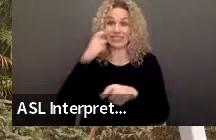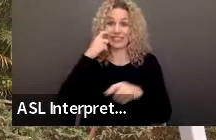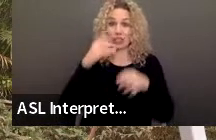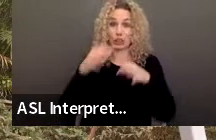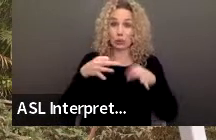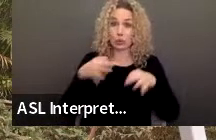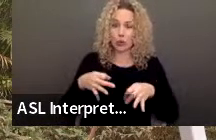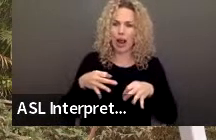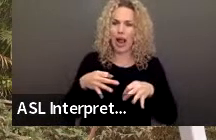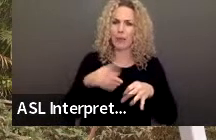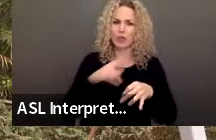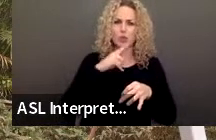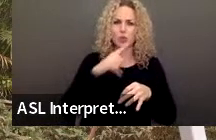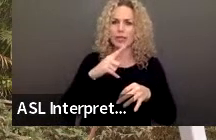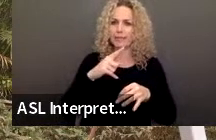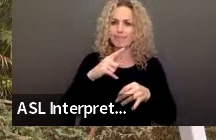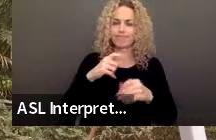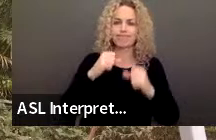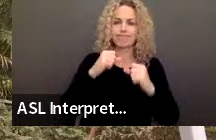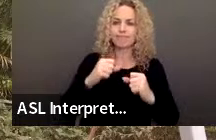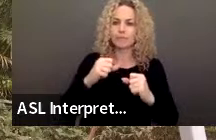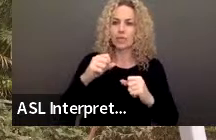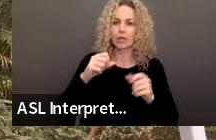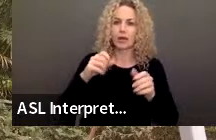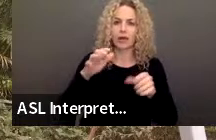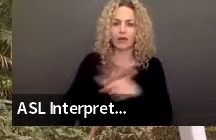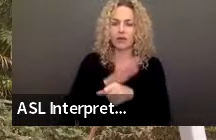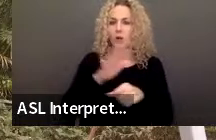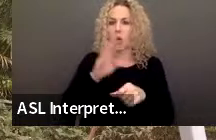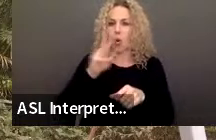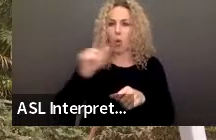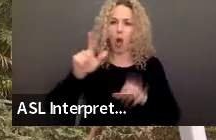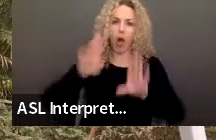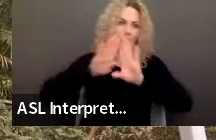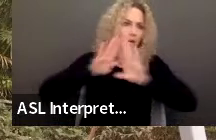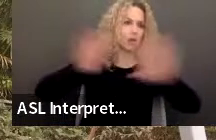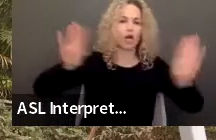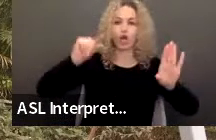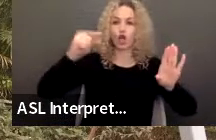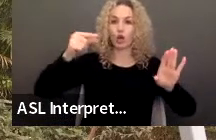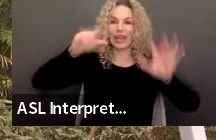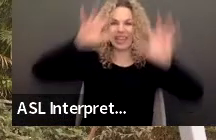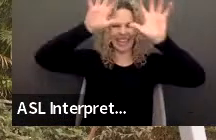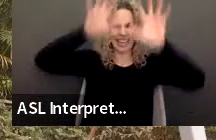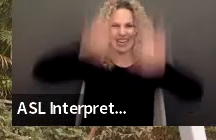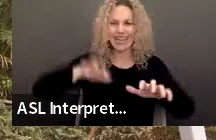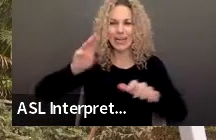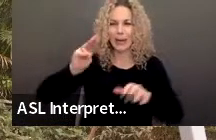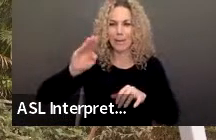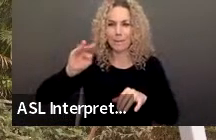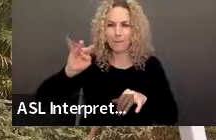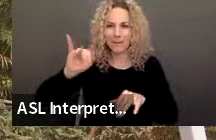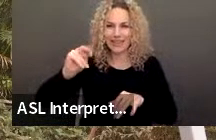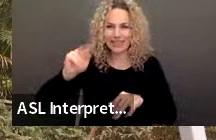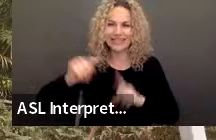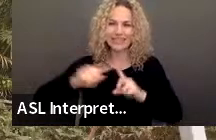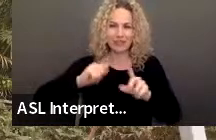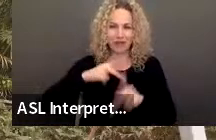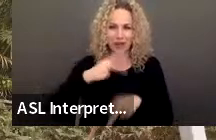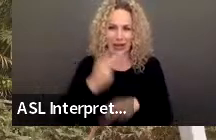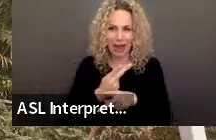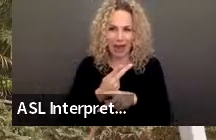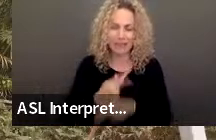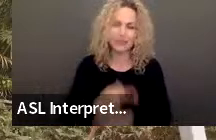a pretty solid wall of green mint. I forget which variety. This might be chocolate mint, it looks like. But anyway,